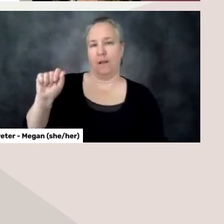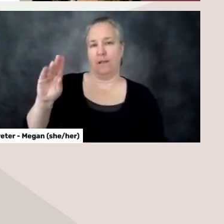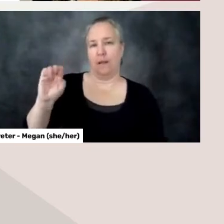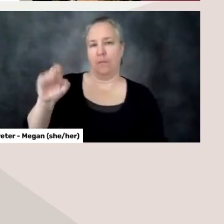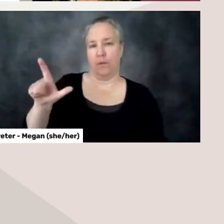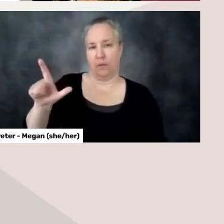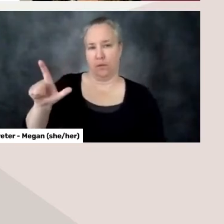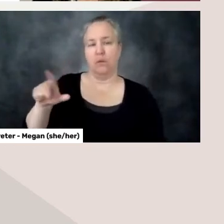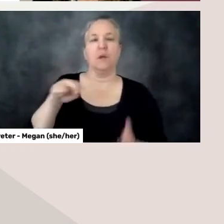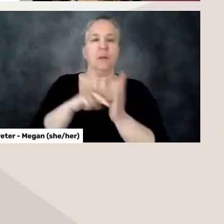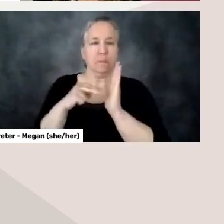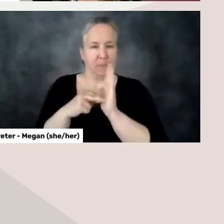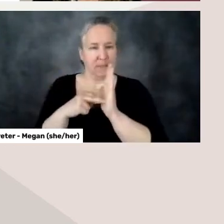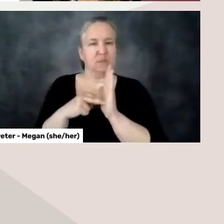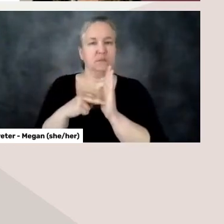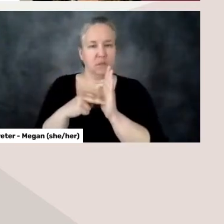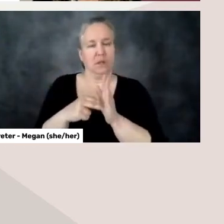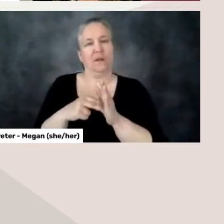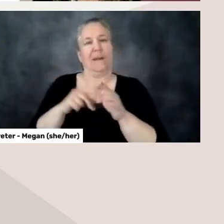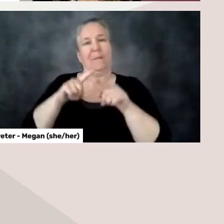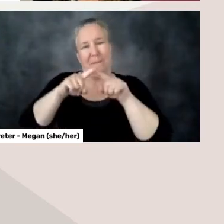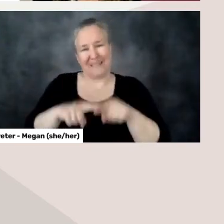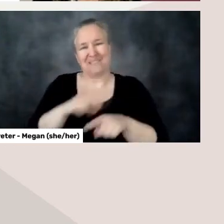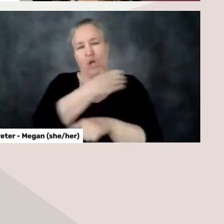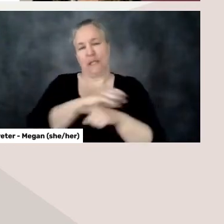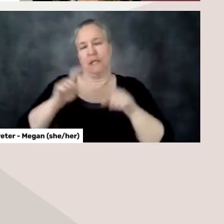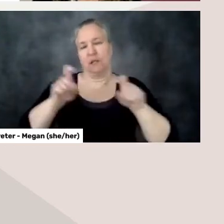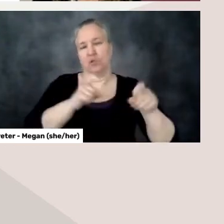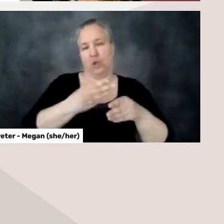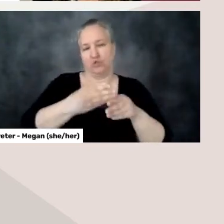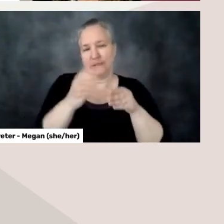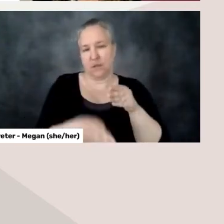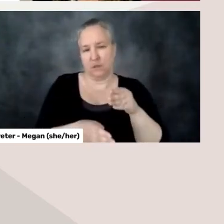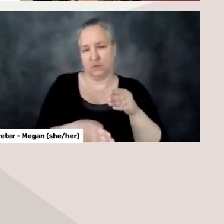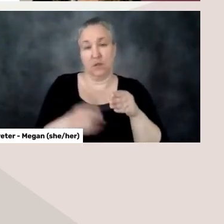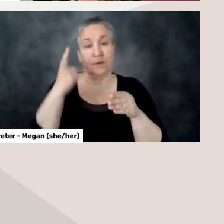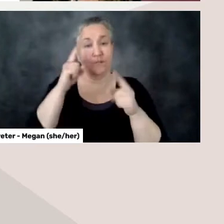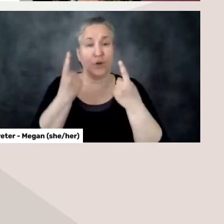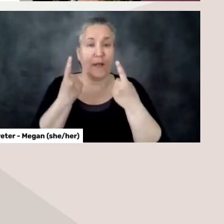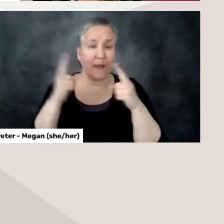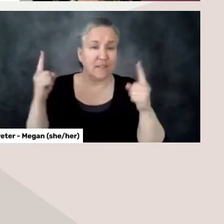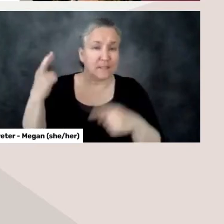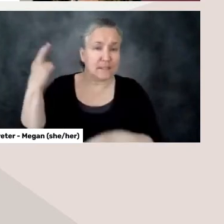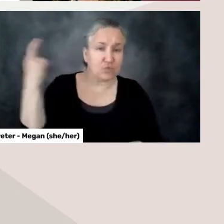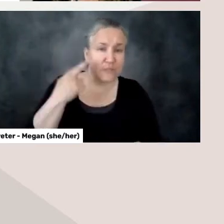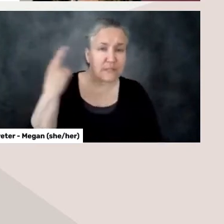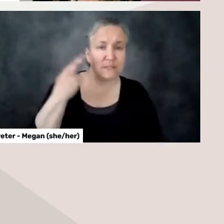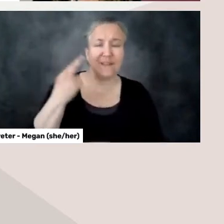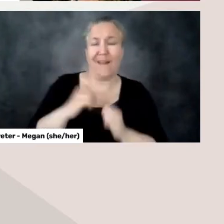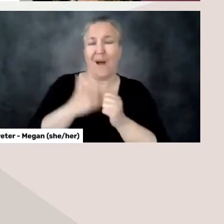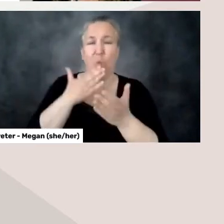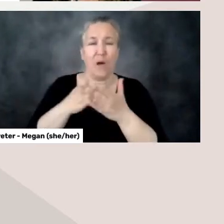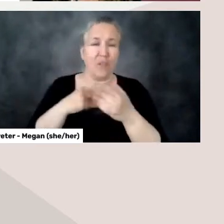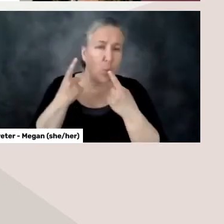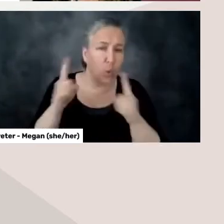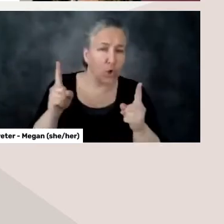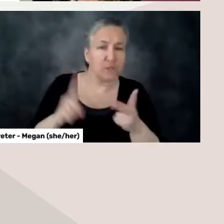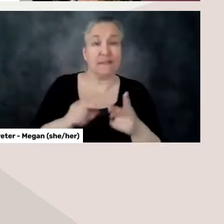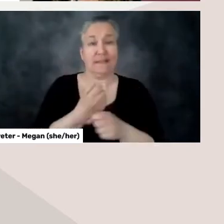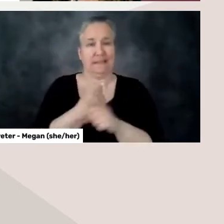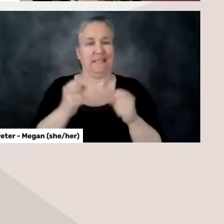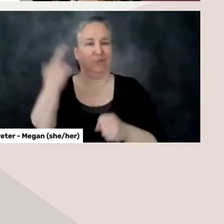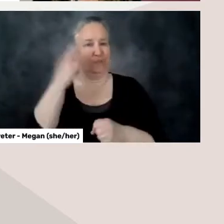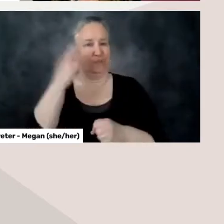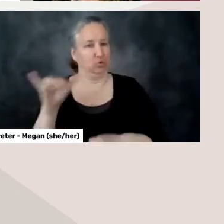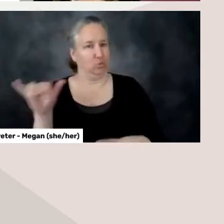results of these clinical trials. And this is for efficacy reasons, so how well the drug works, and safety reasons as well.